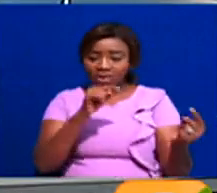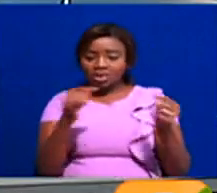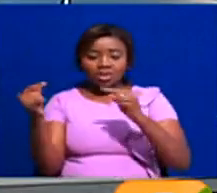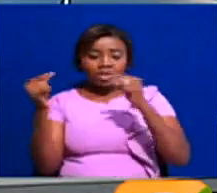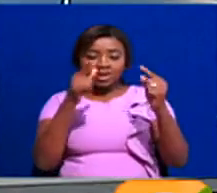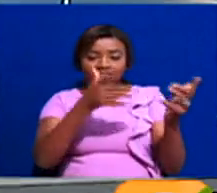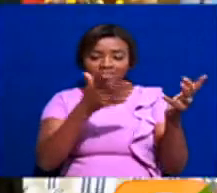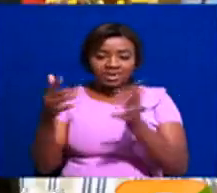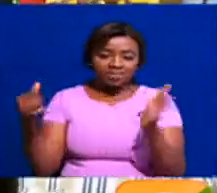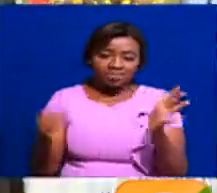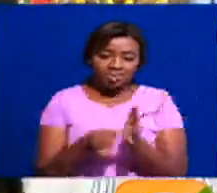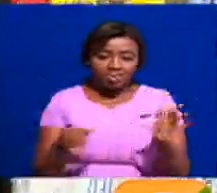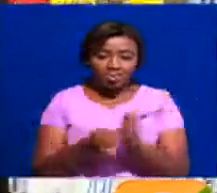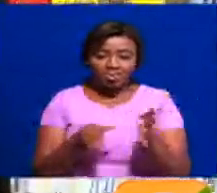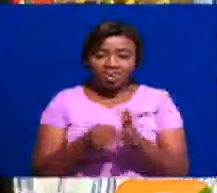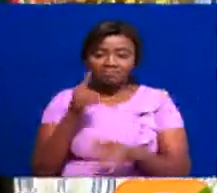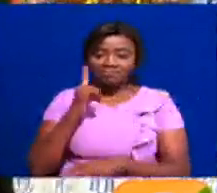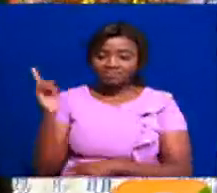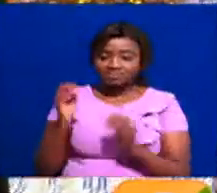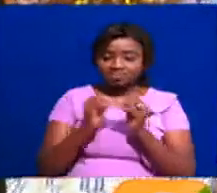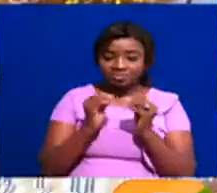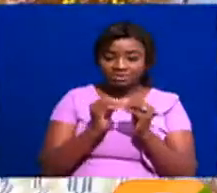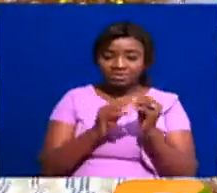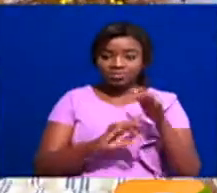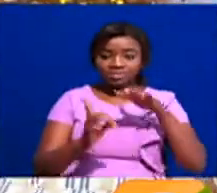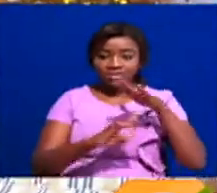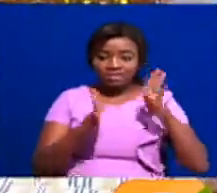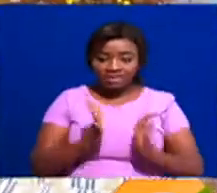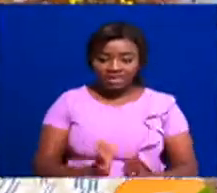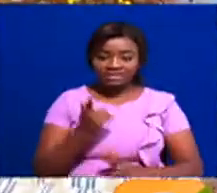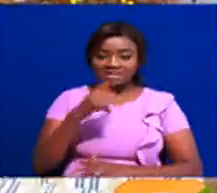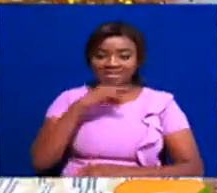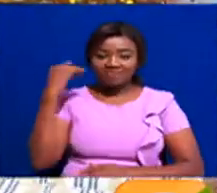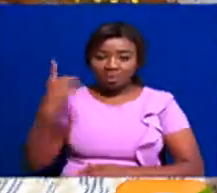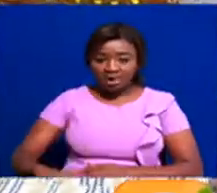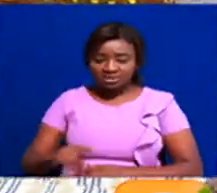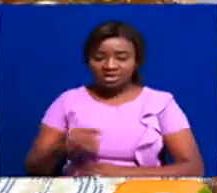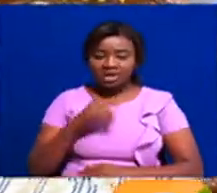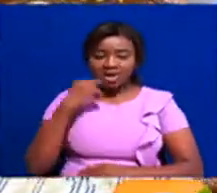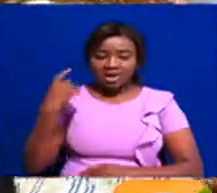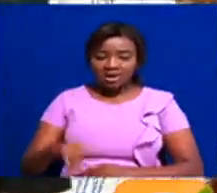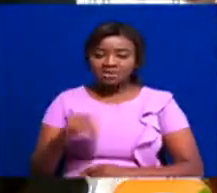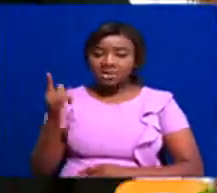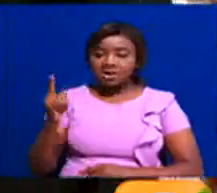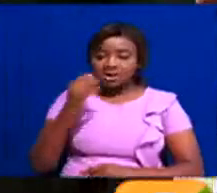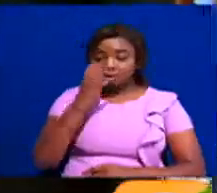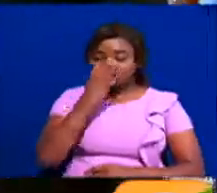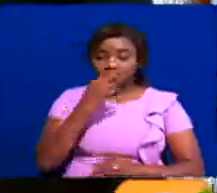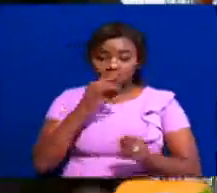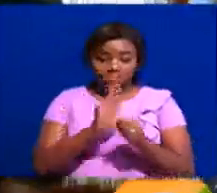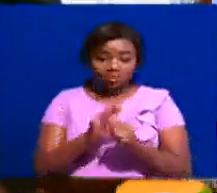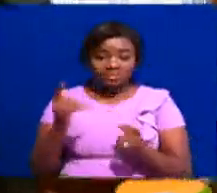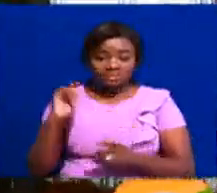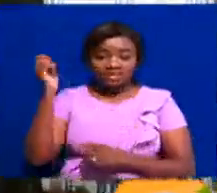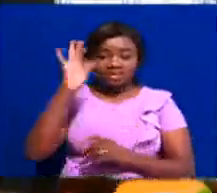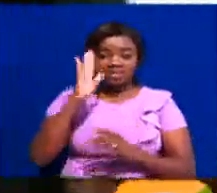During a meeting with the Russian Foreign Minister Sergei Lavrov at State House right in Nairobi, the president gave the assurance that Kenya will respect the